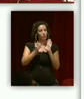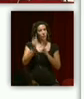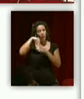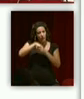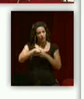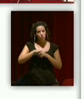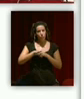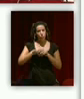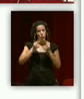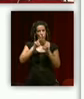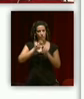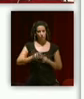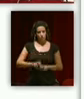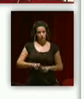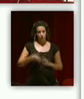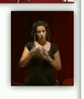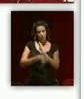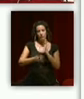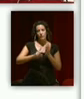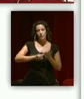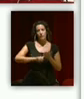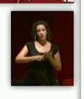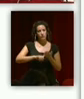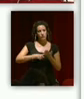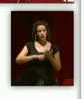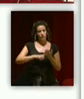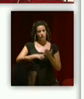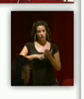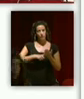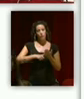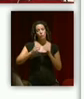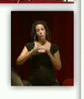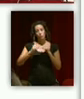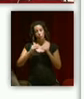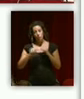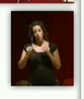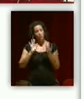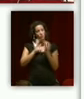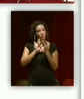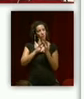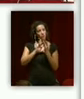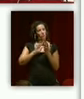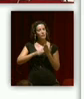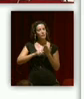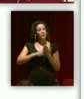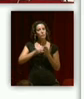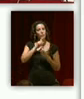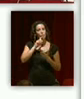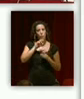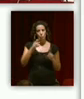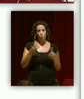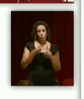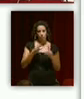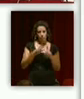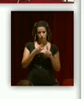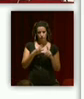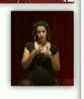resources of the system which are embedded on it. The interface that the user is using, it's a web